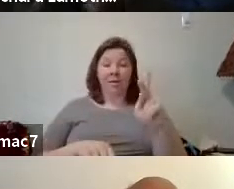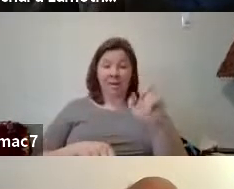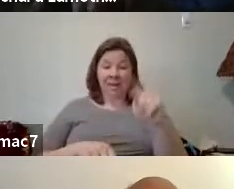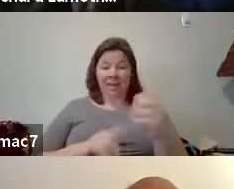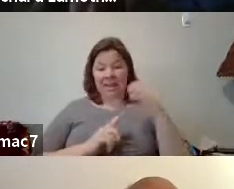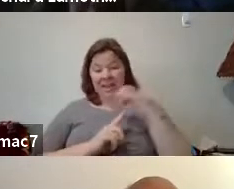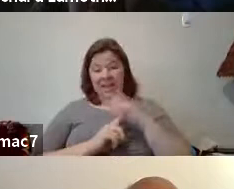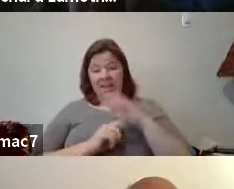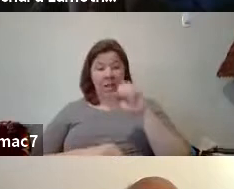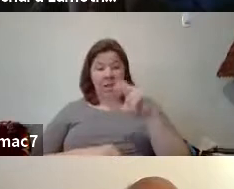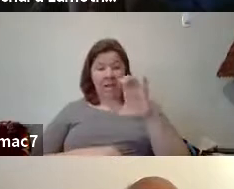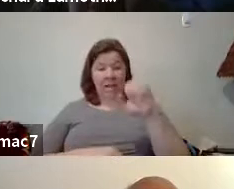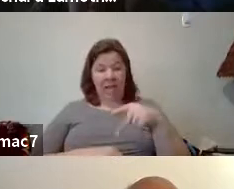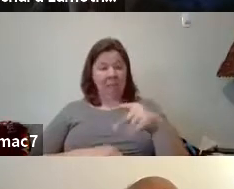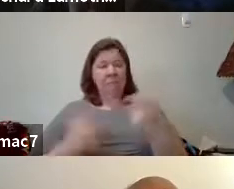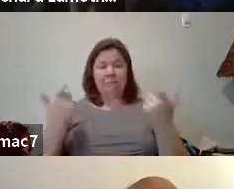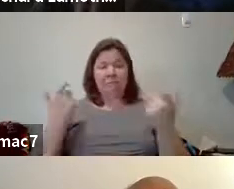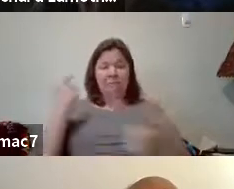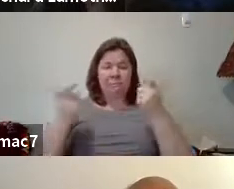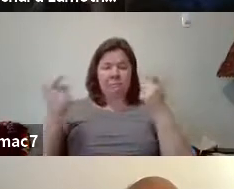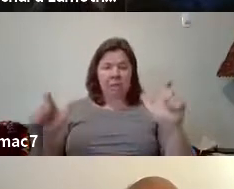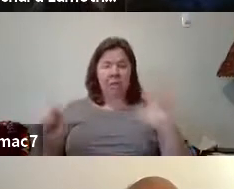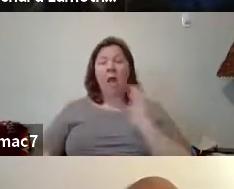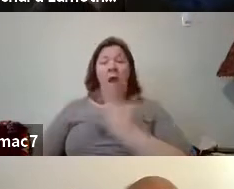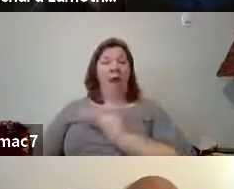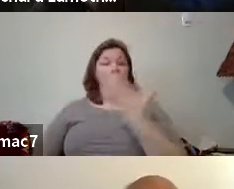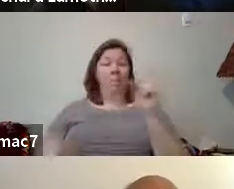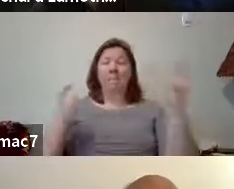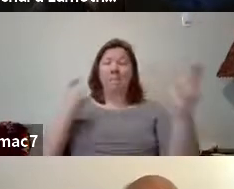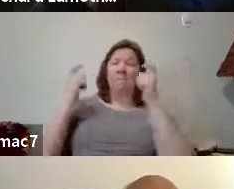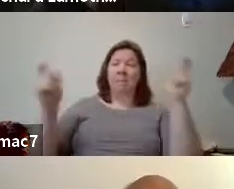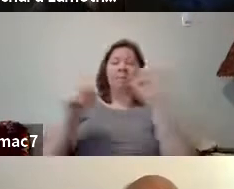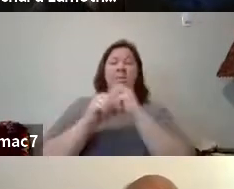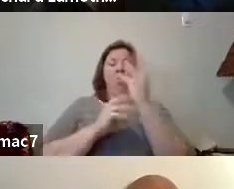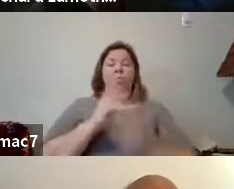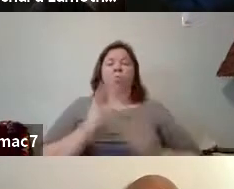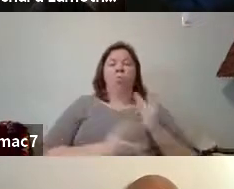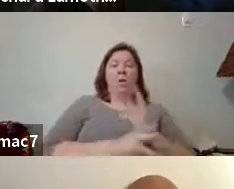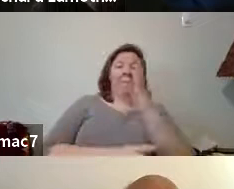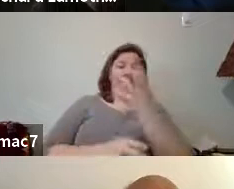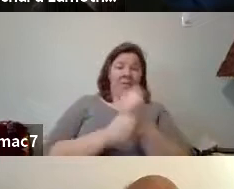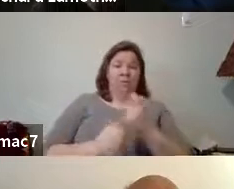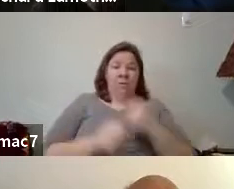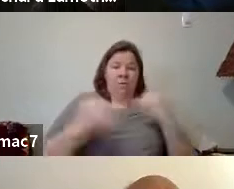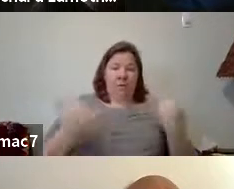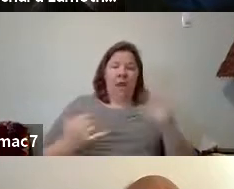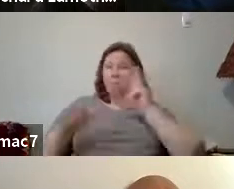huge that our company will be the biggest company in the world 5 years from now,